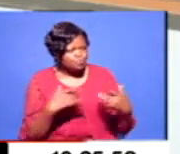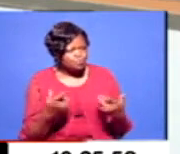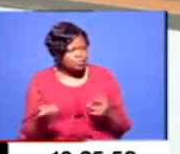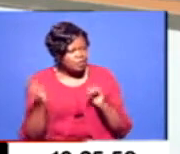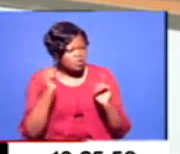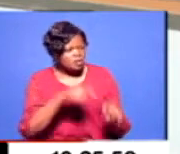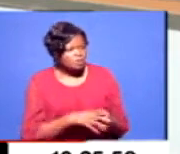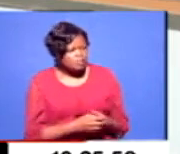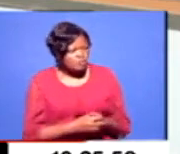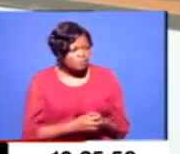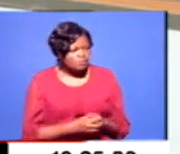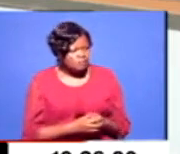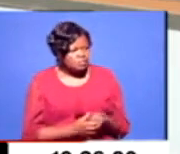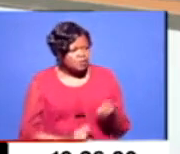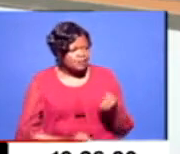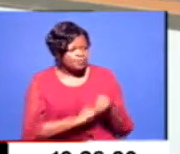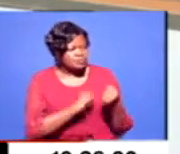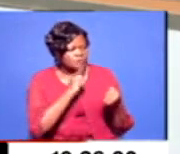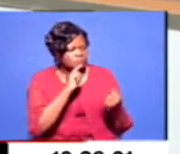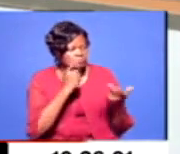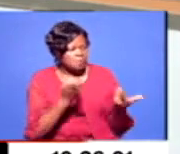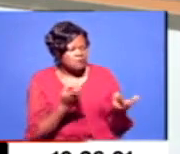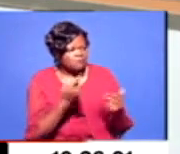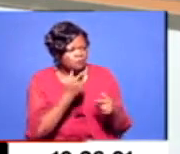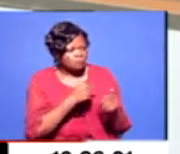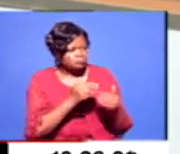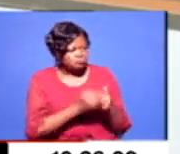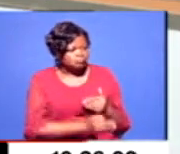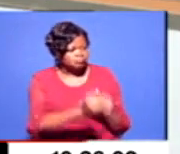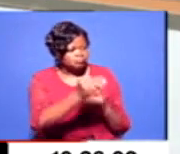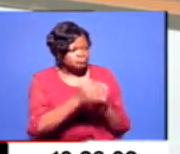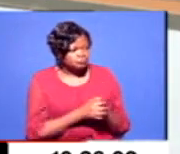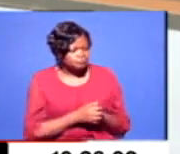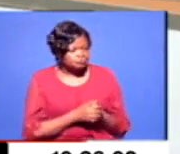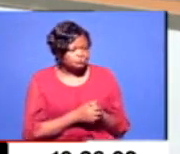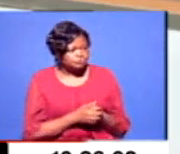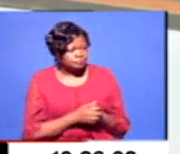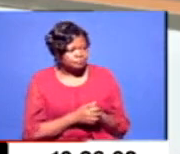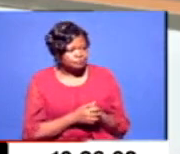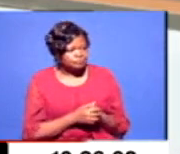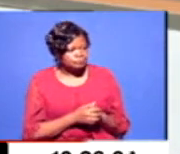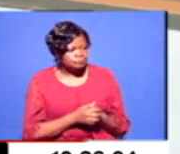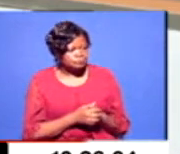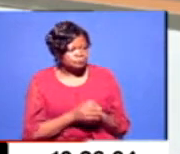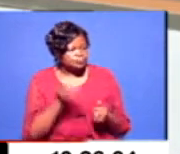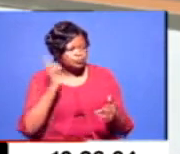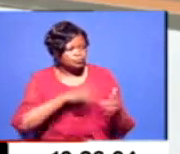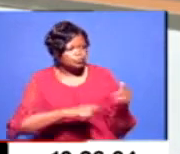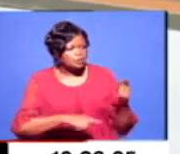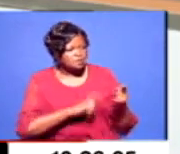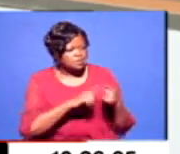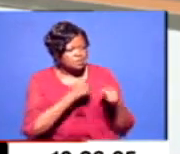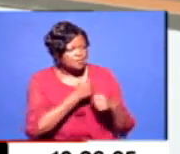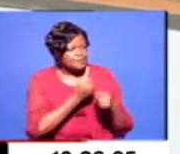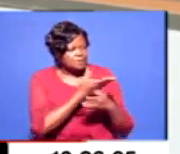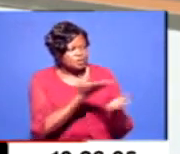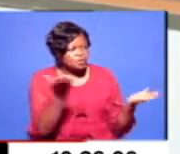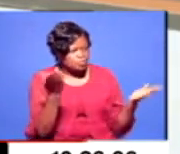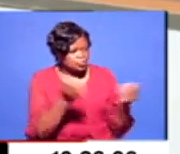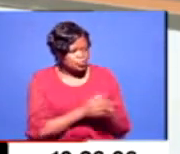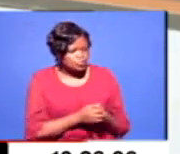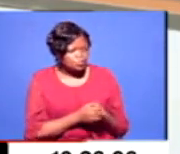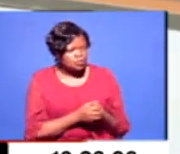chip in. Tell us how, from there, you began helping, and what exactly made you, and of course there